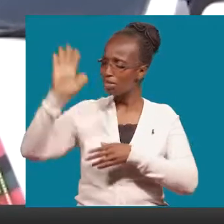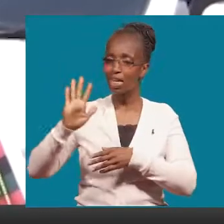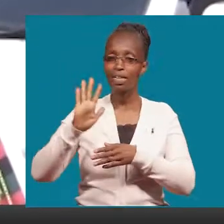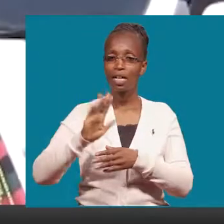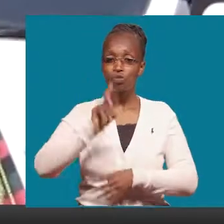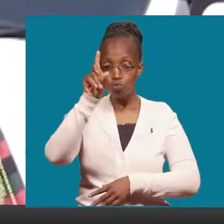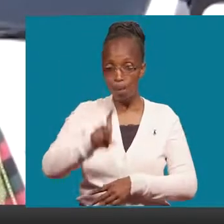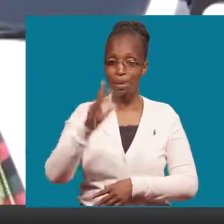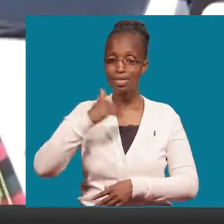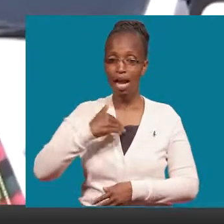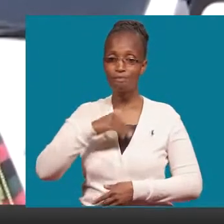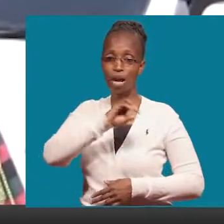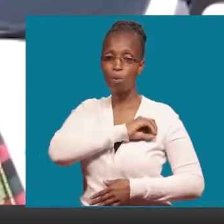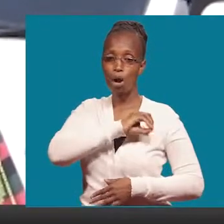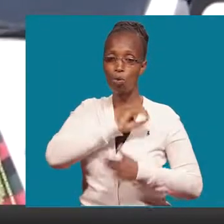foreign